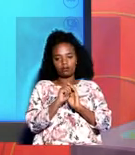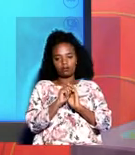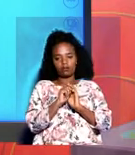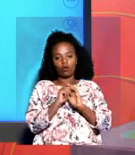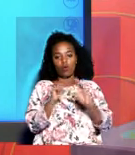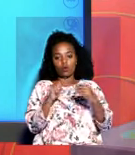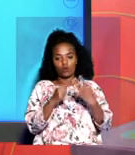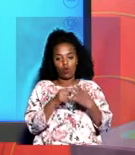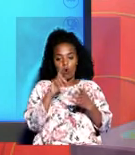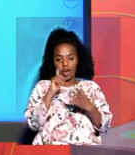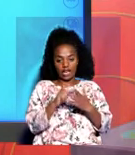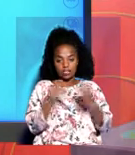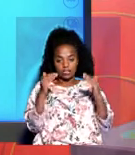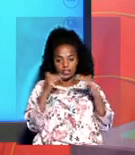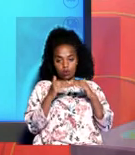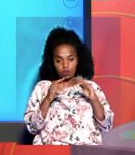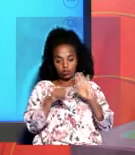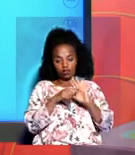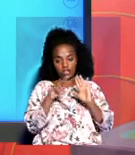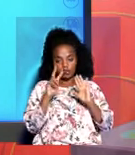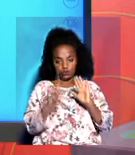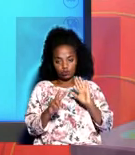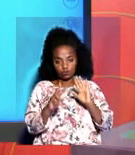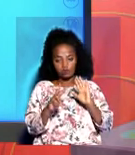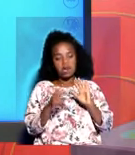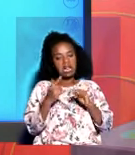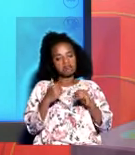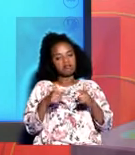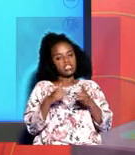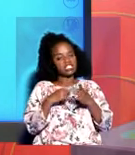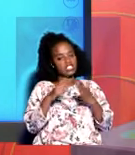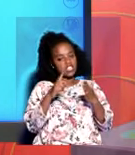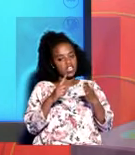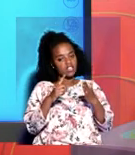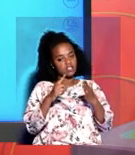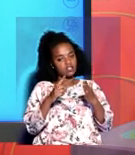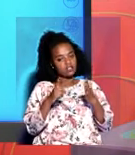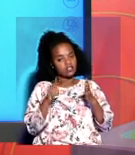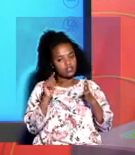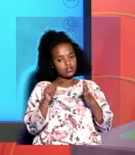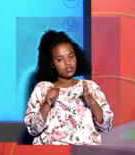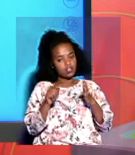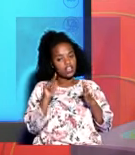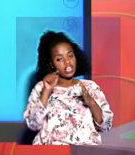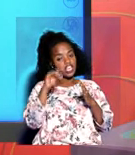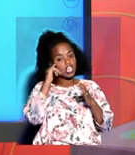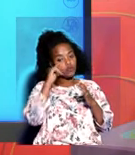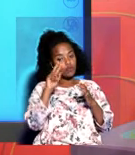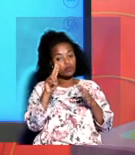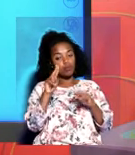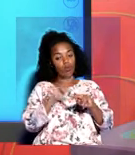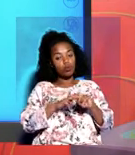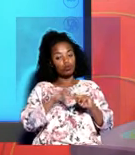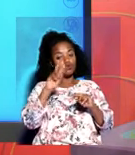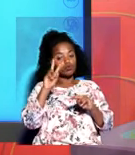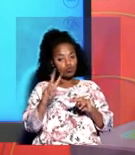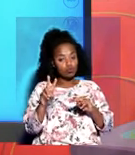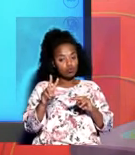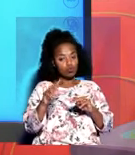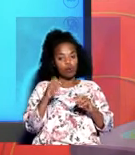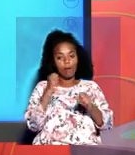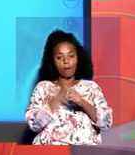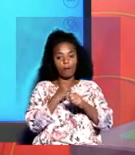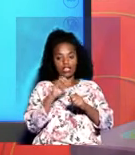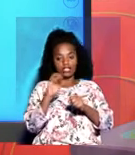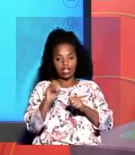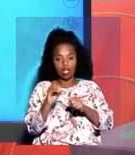x is equals to negative 2. Let's check for this one. If you put 2 here, it makes 0.